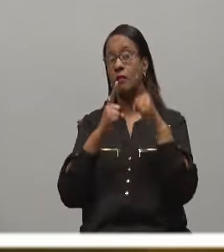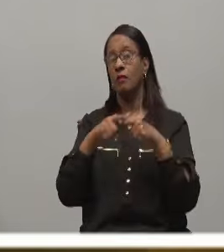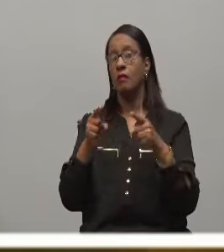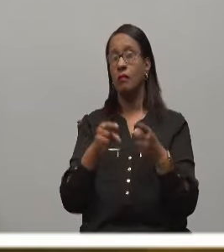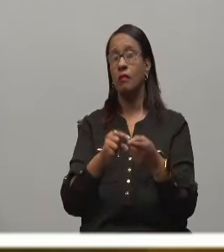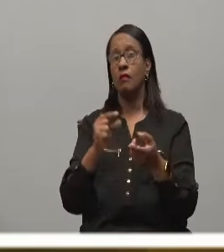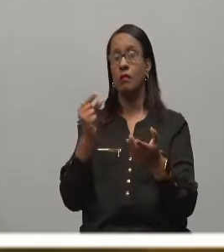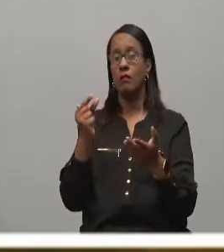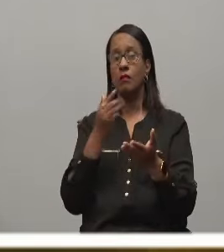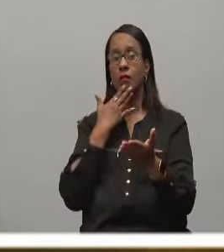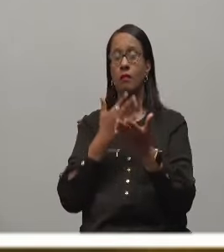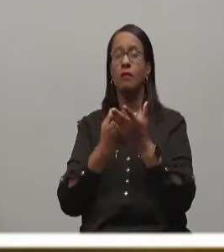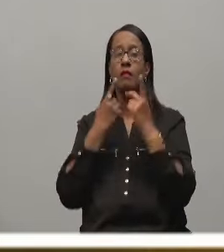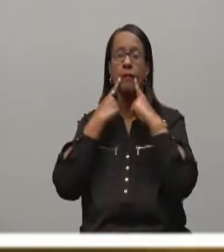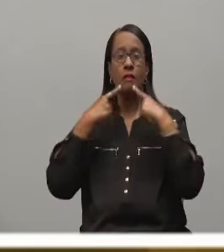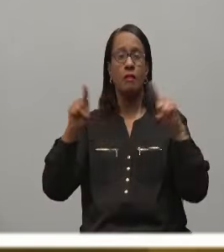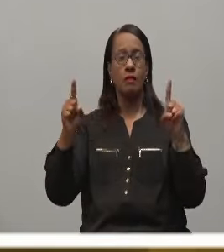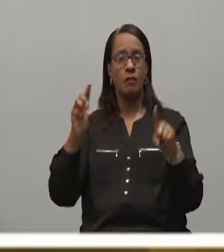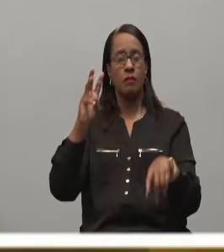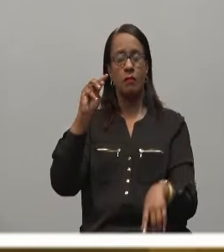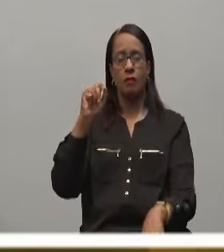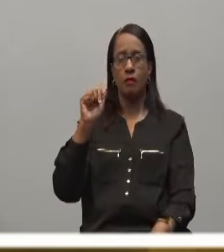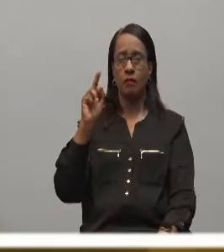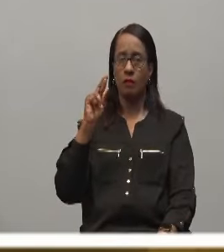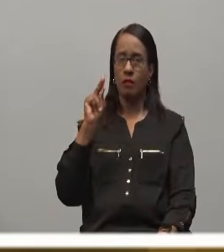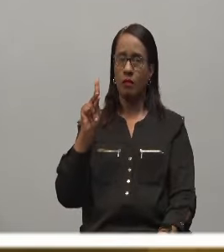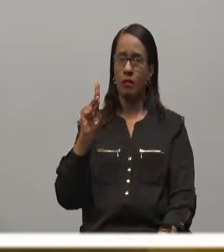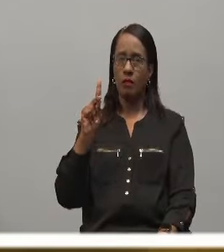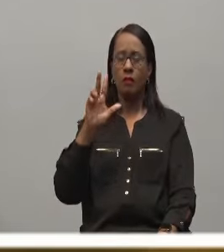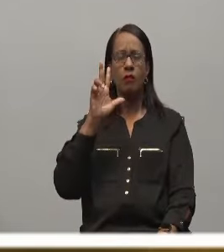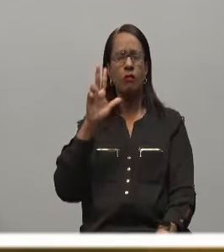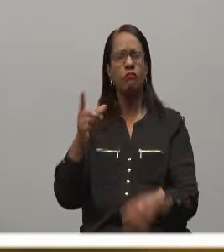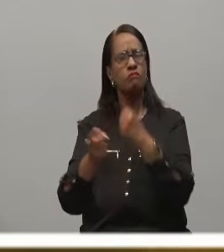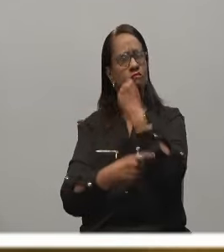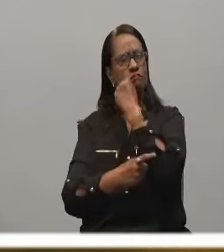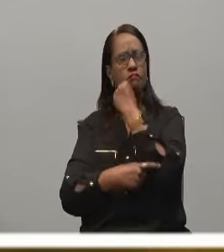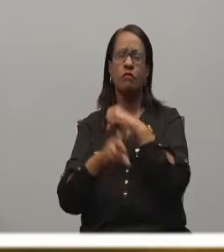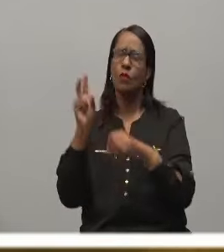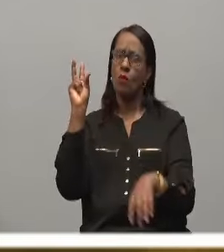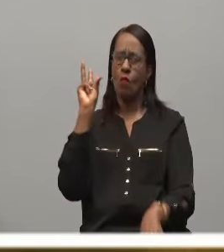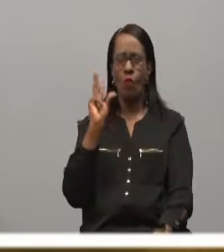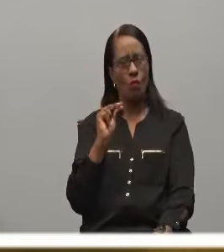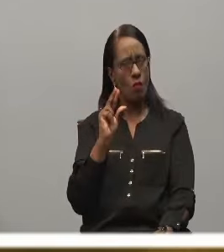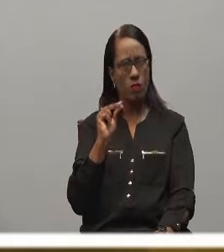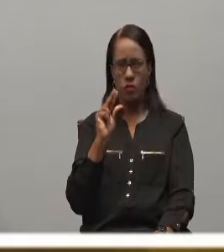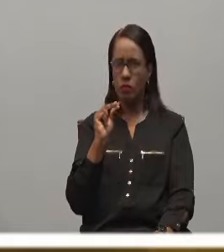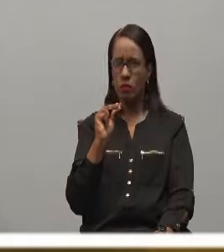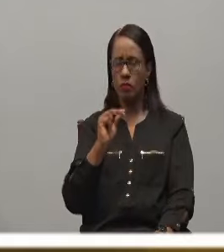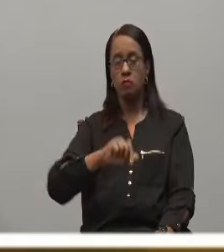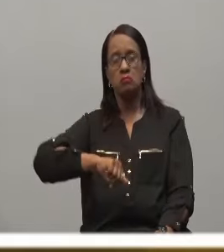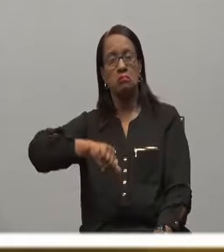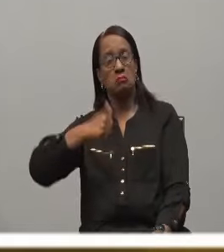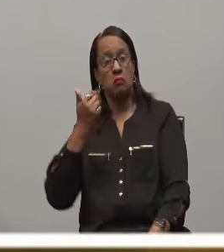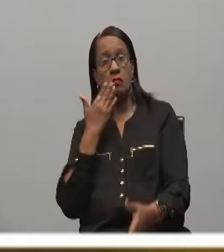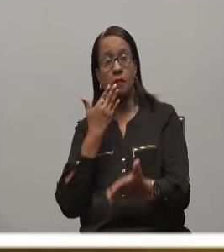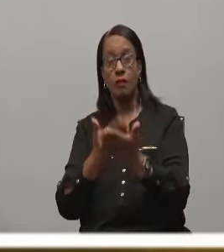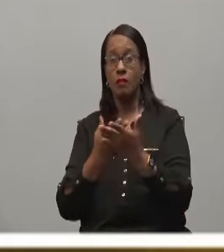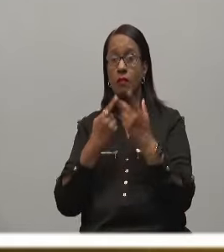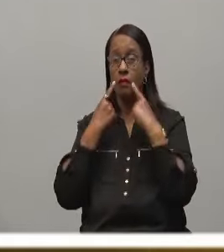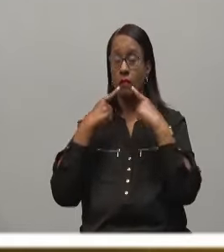which you'll find in Luke and in Matthew. But you do have some other pieces that are unique to